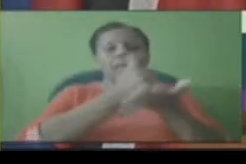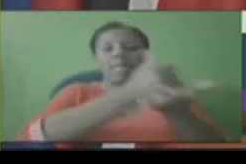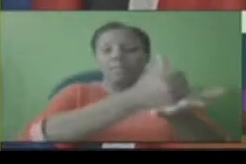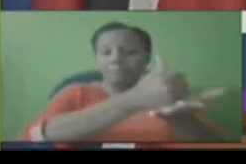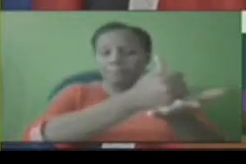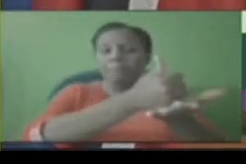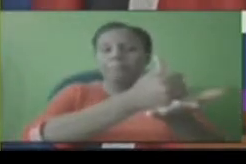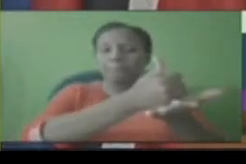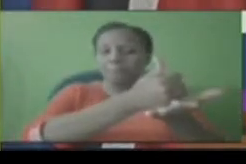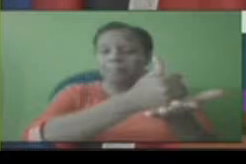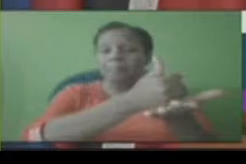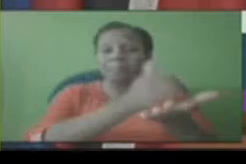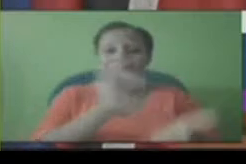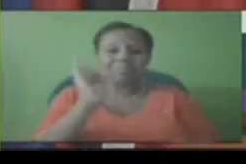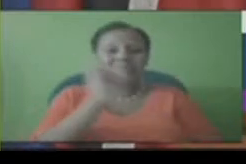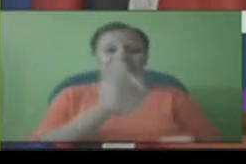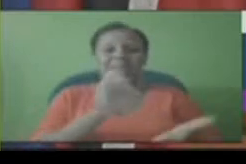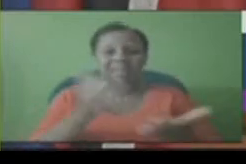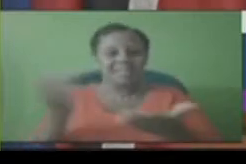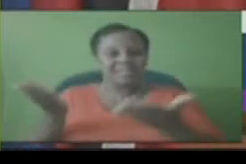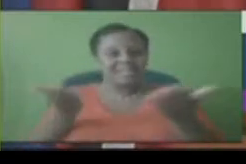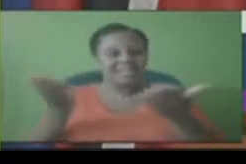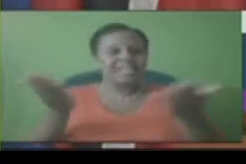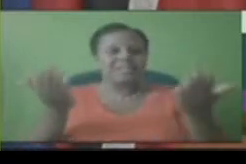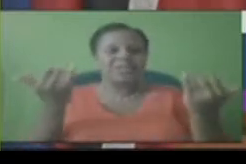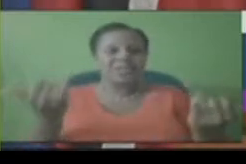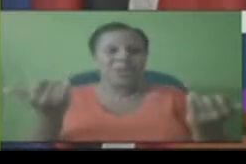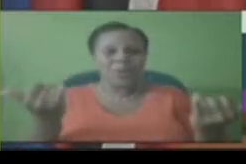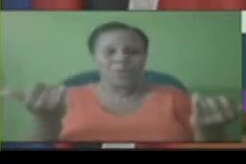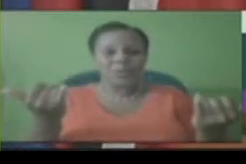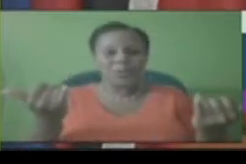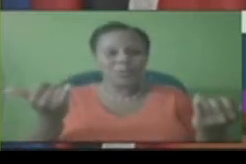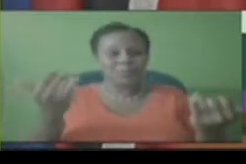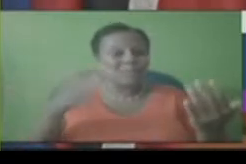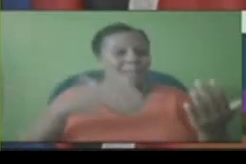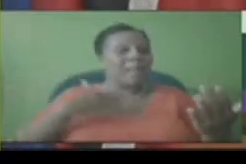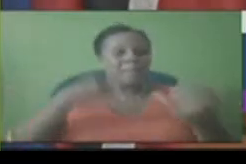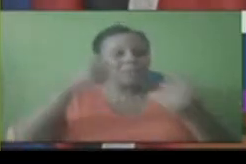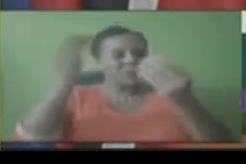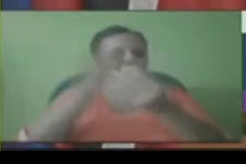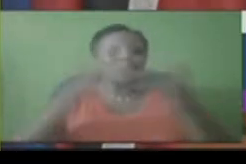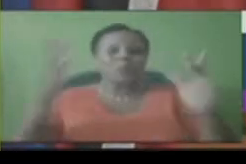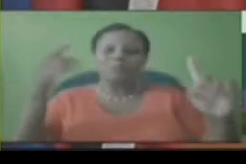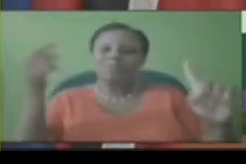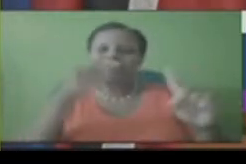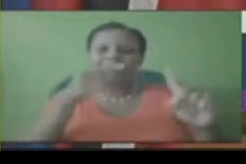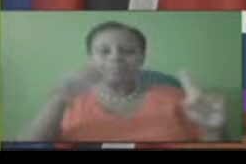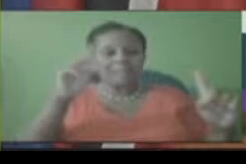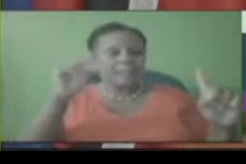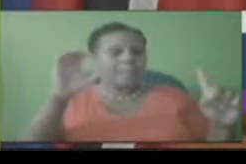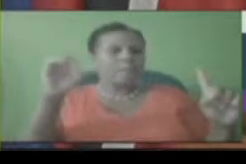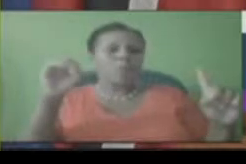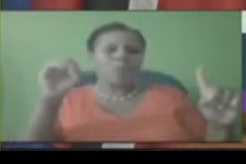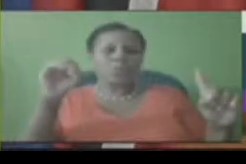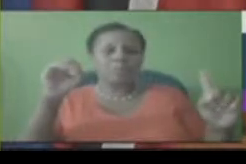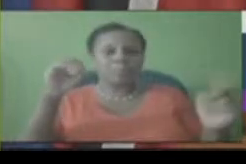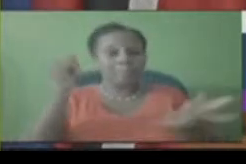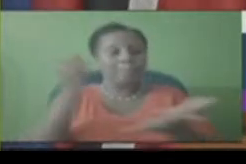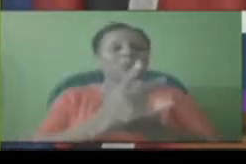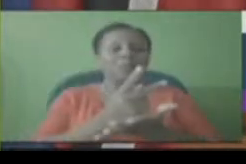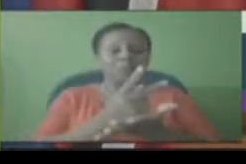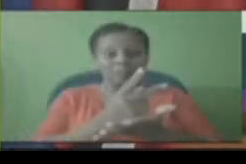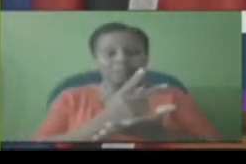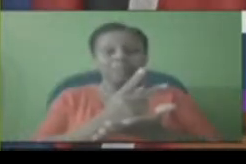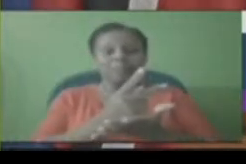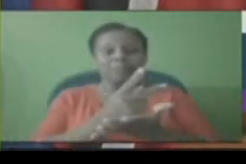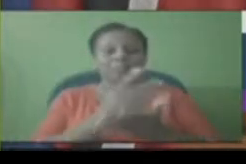to report that CMO has approved guidelines that has allowed us to already administer drugs